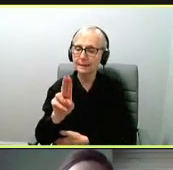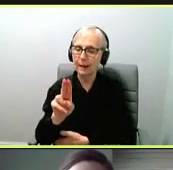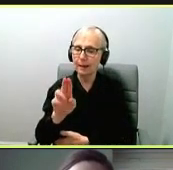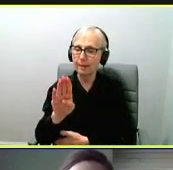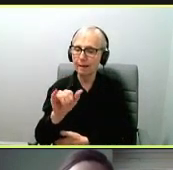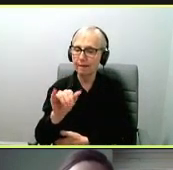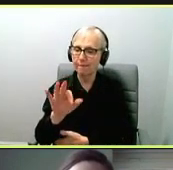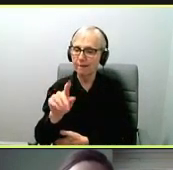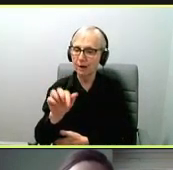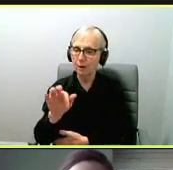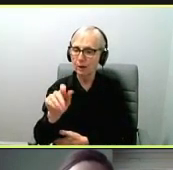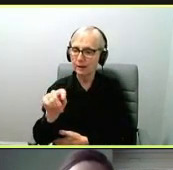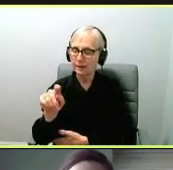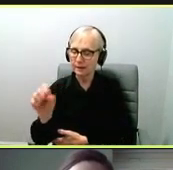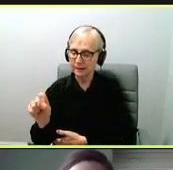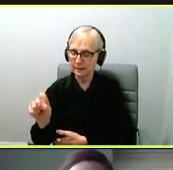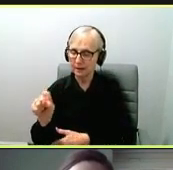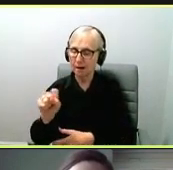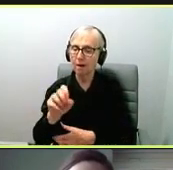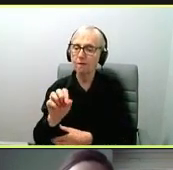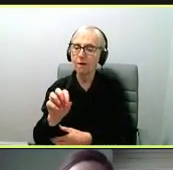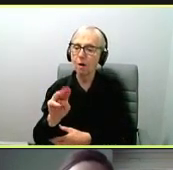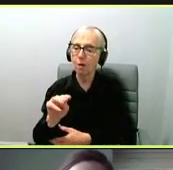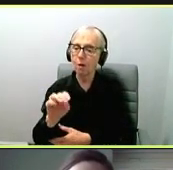BA2.12.1 in the red is the most